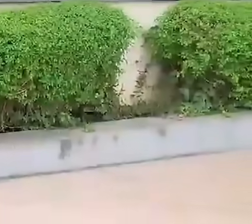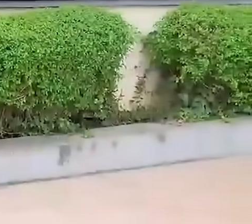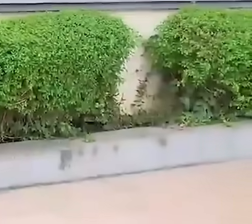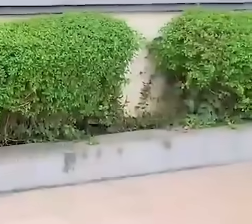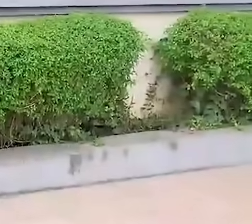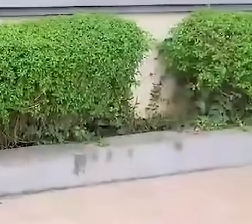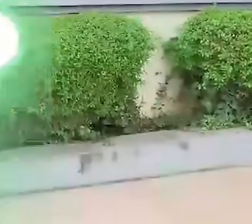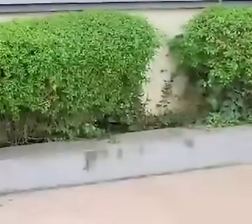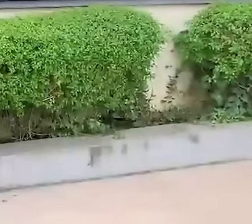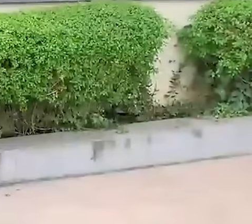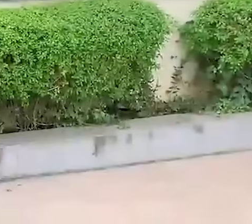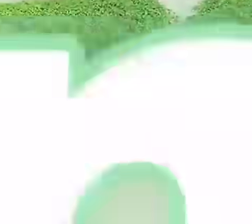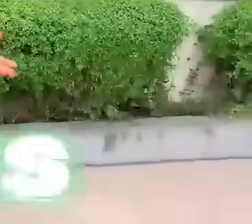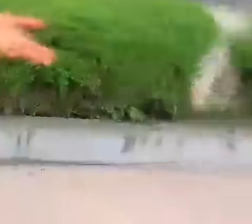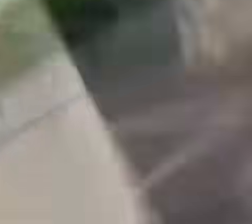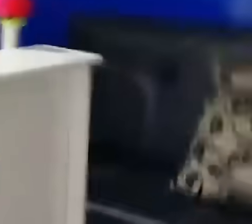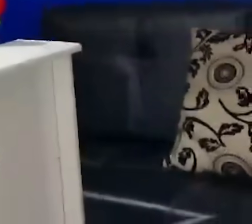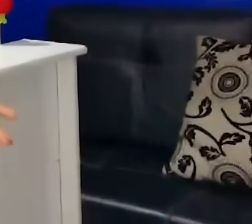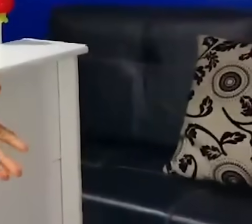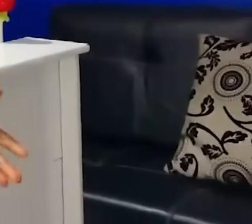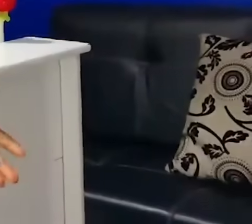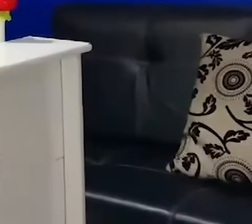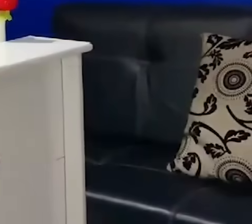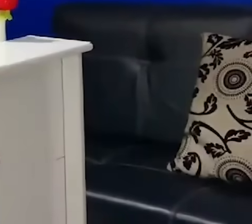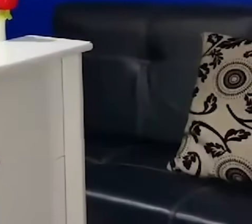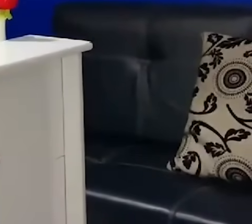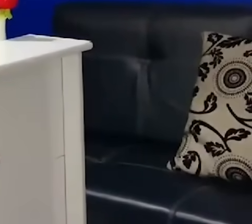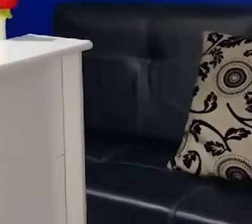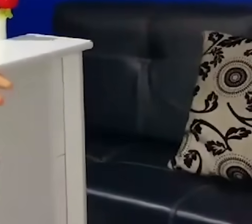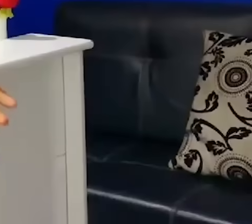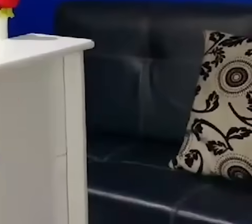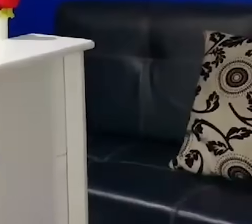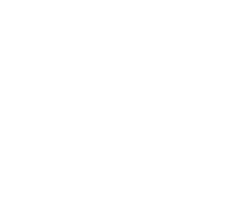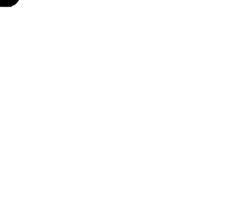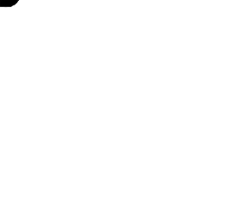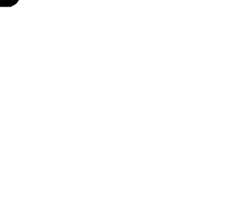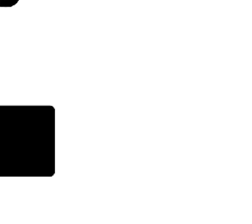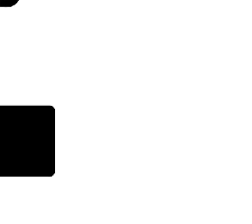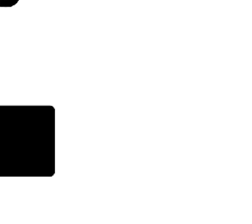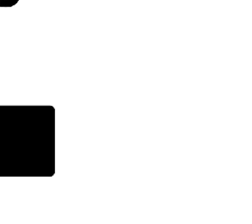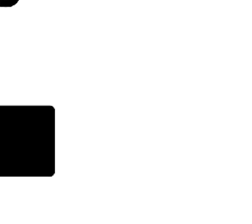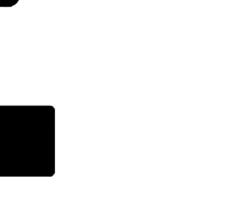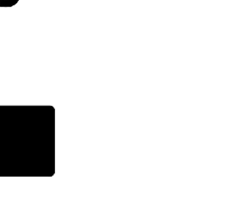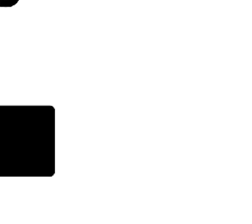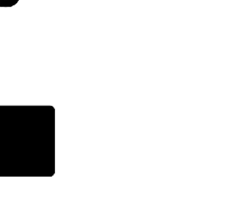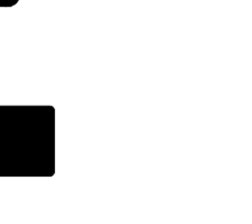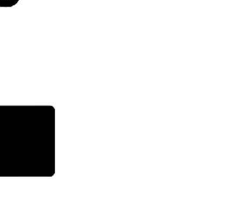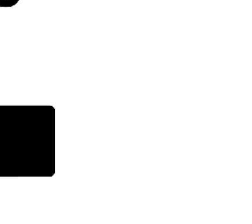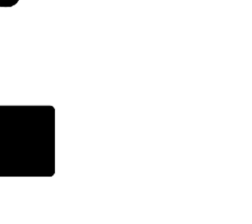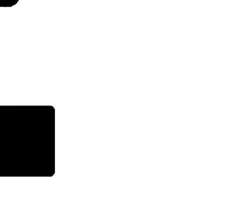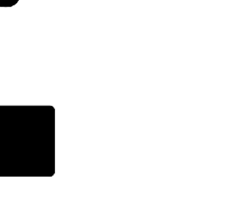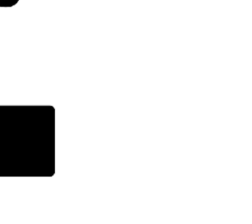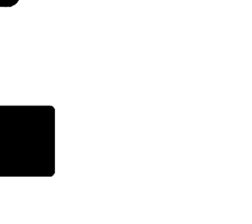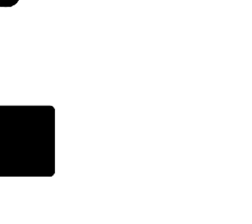6, 12, and 24 months. For more inquiries, please contact the number showing on your screen or visit us at our